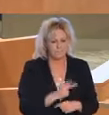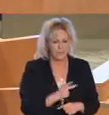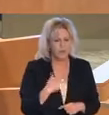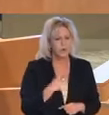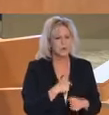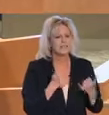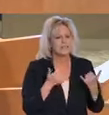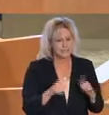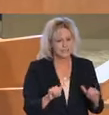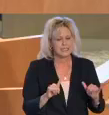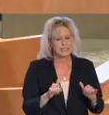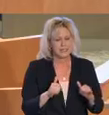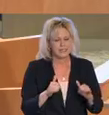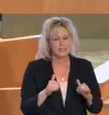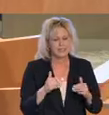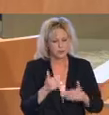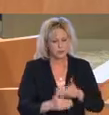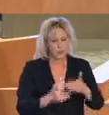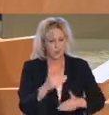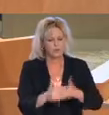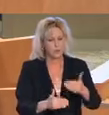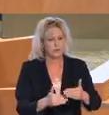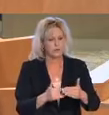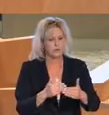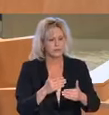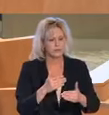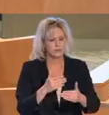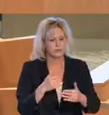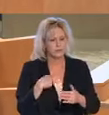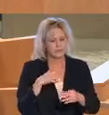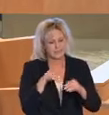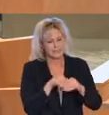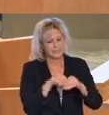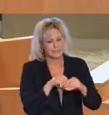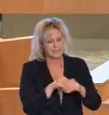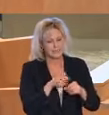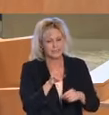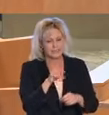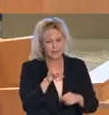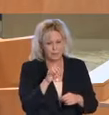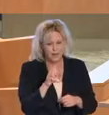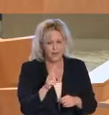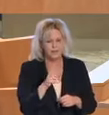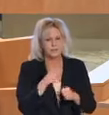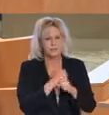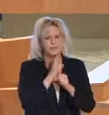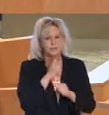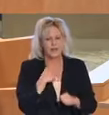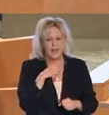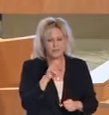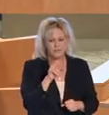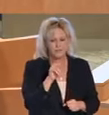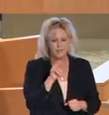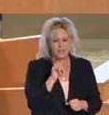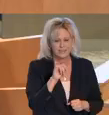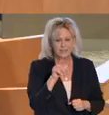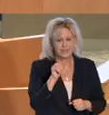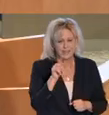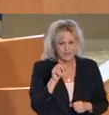still ramping those things up. We're still stockpiling supplies and ventilators and making sure we have beds available to